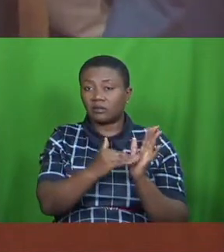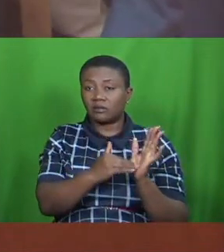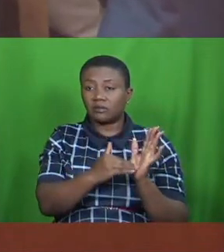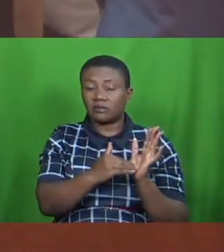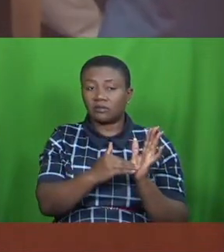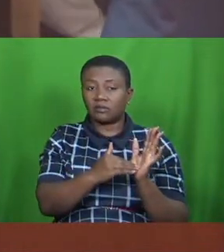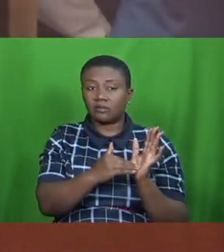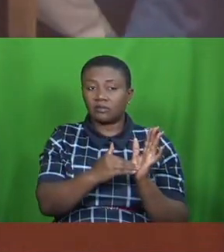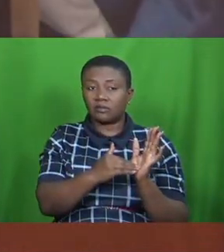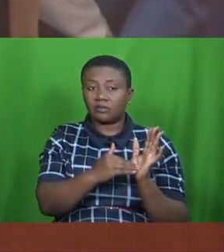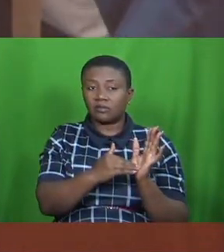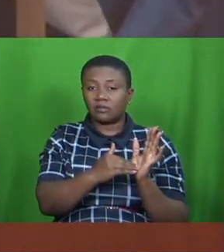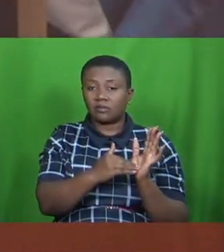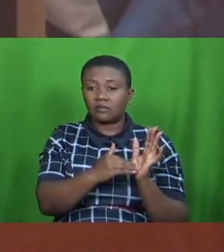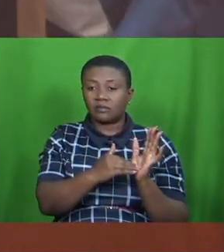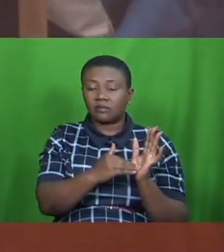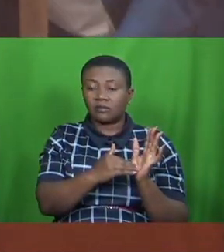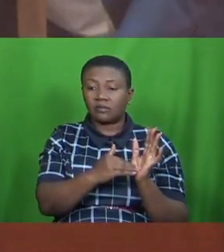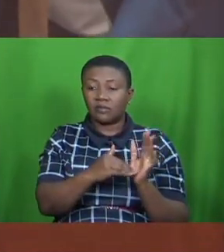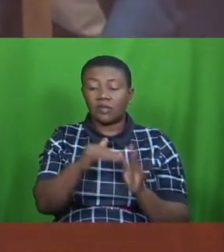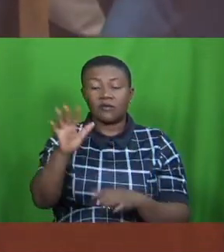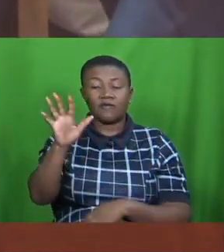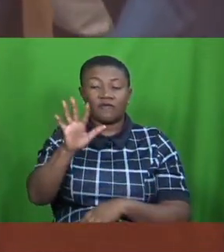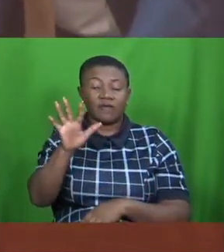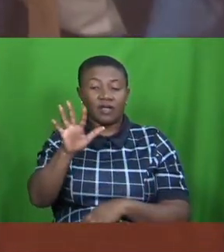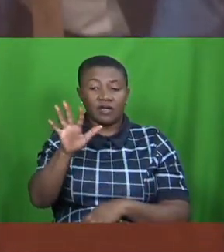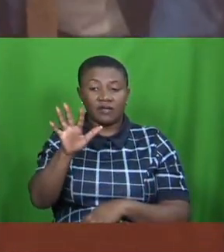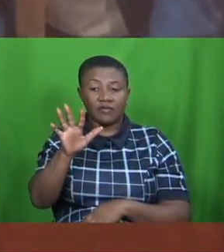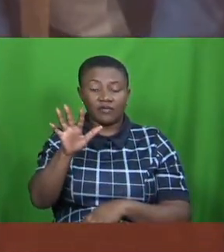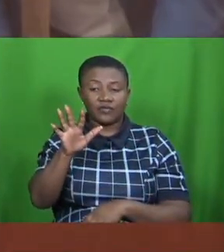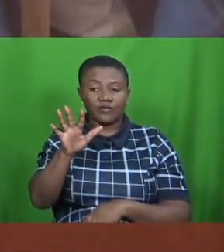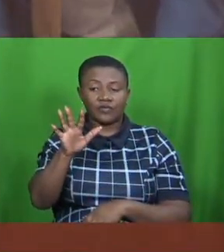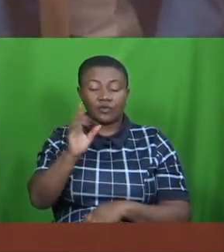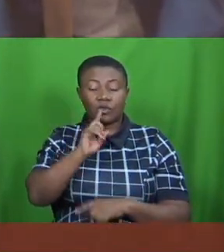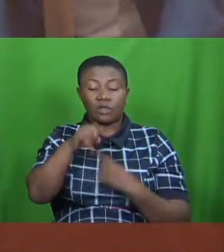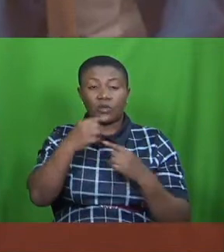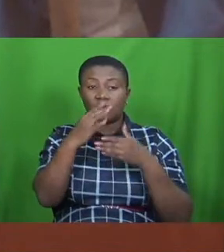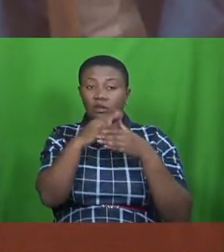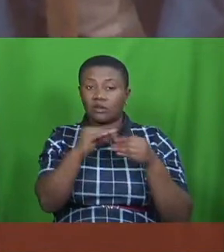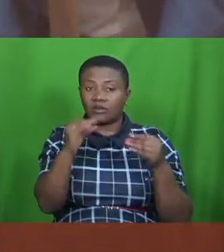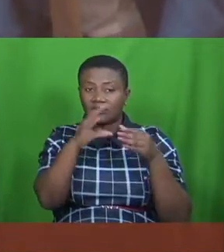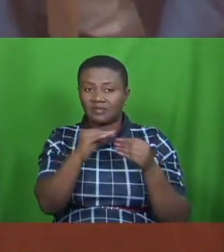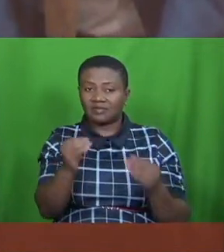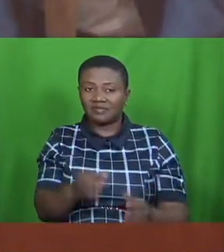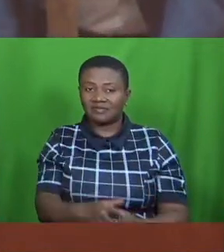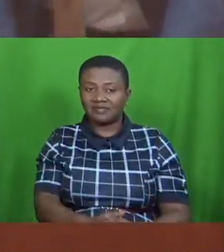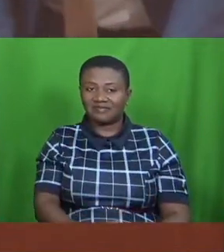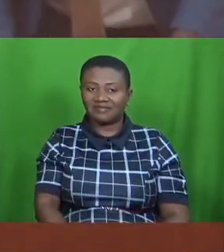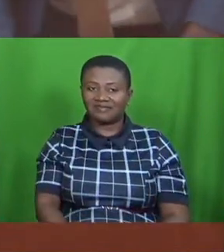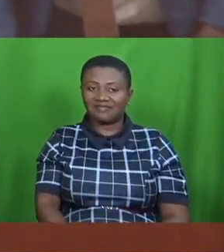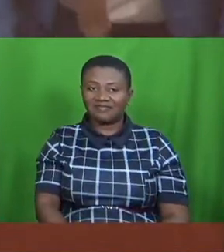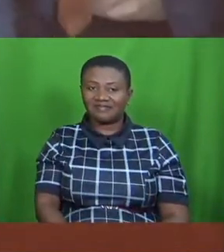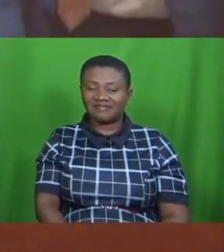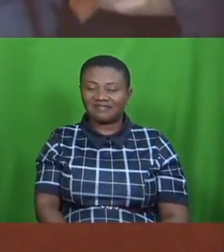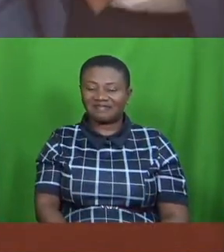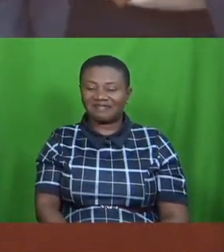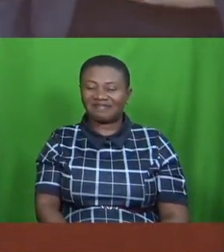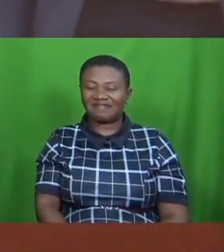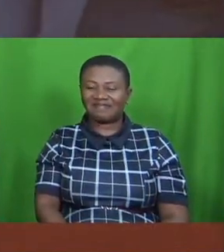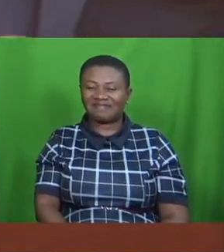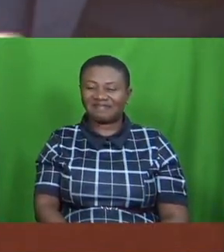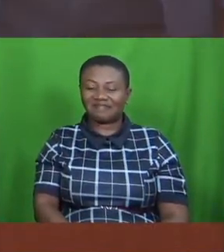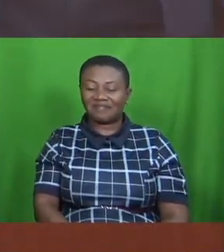5 on the order paper, which is statements. And a statement is to be